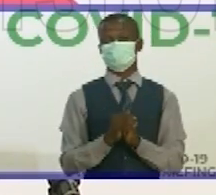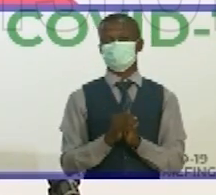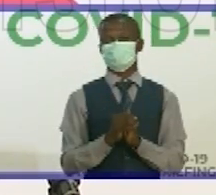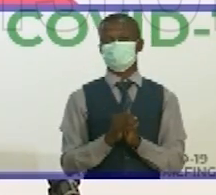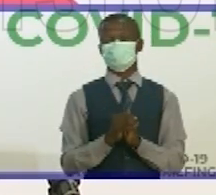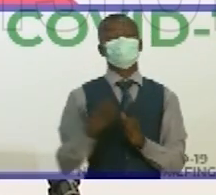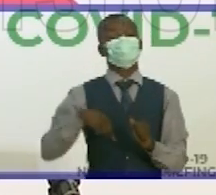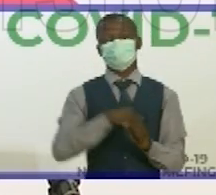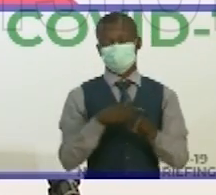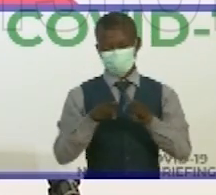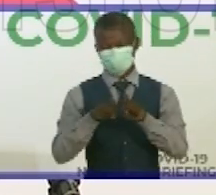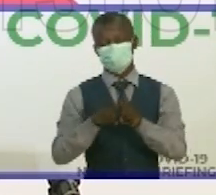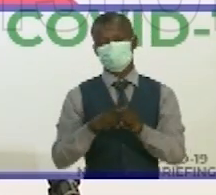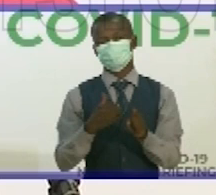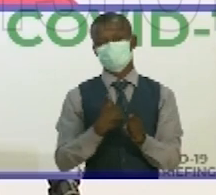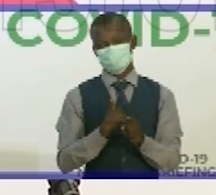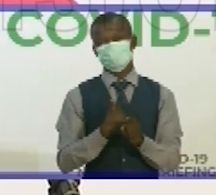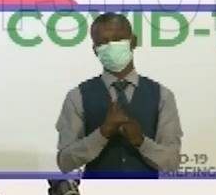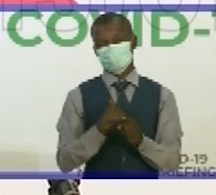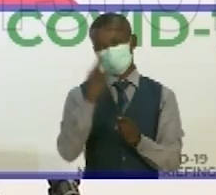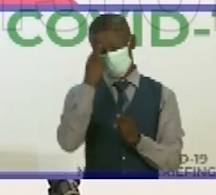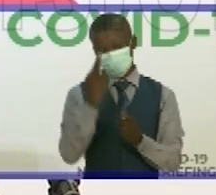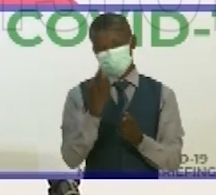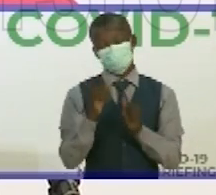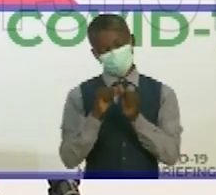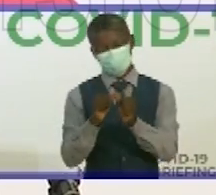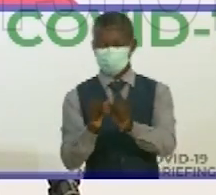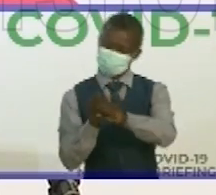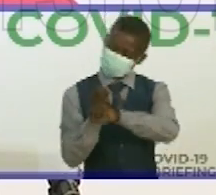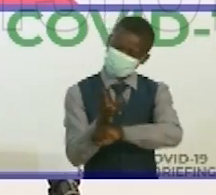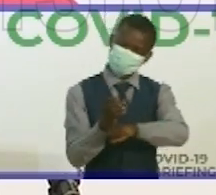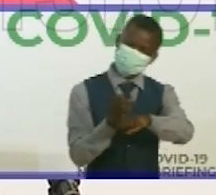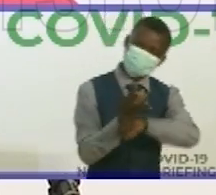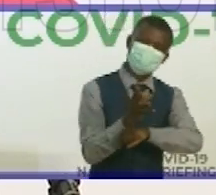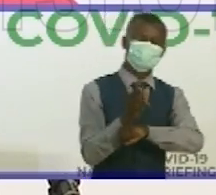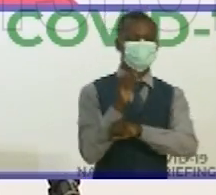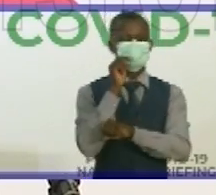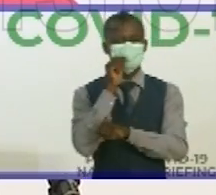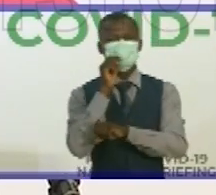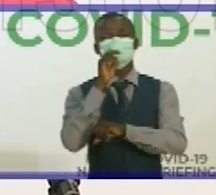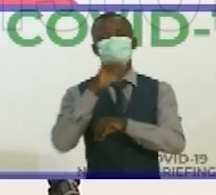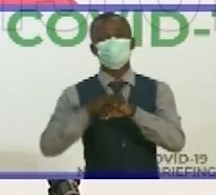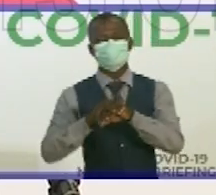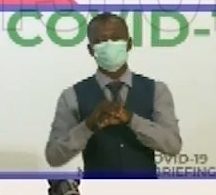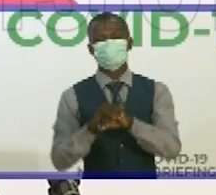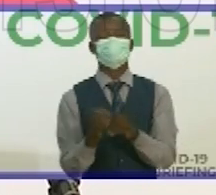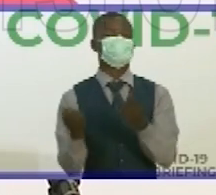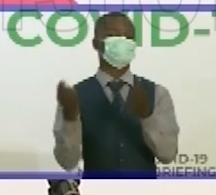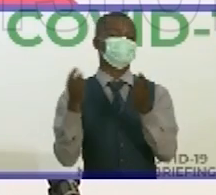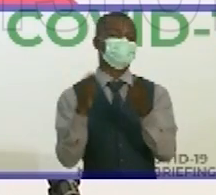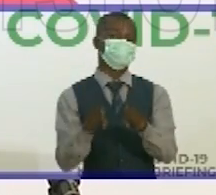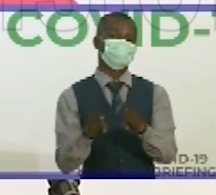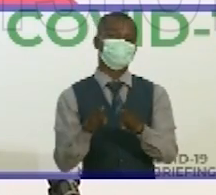We also have calls to begin to advise Nigerians on the upcoming Eid